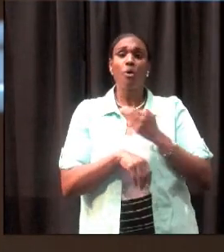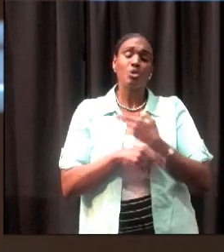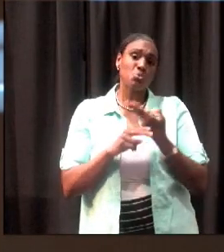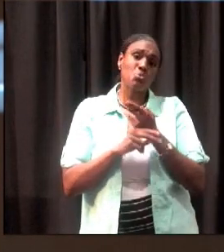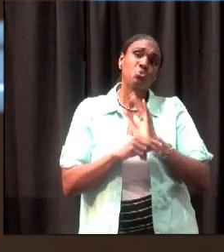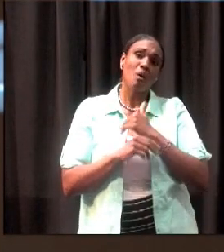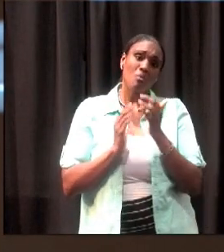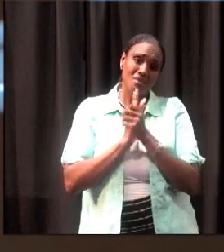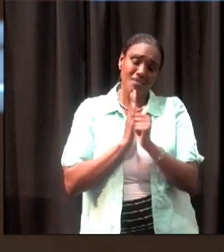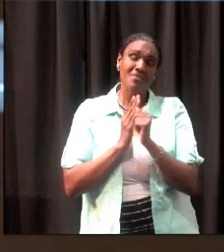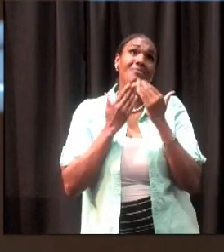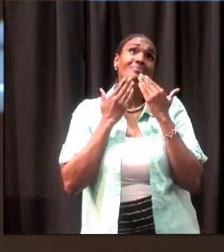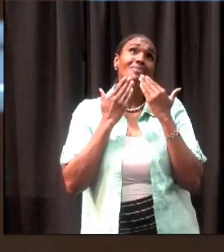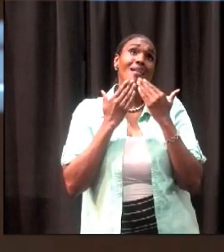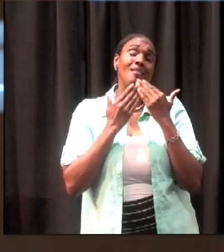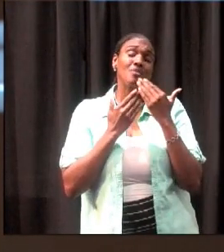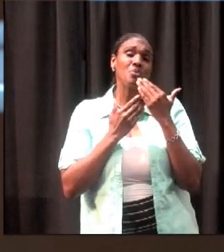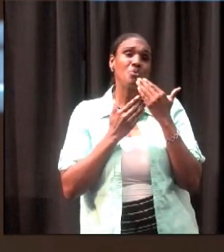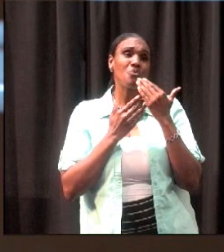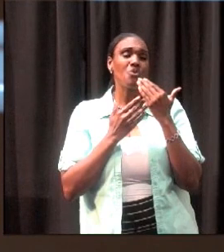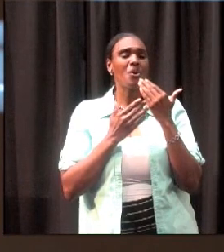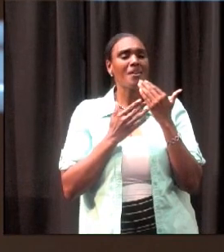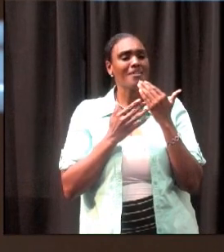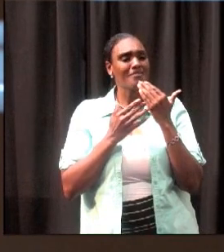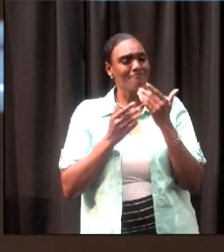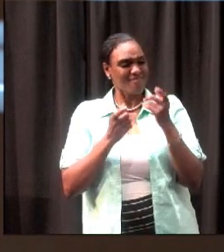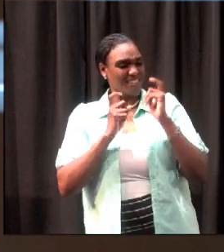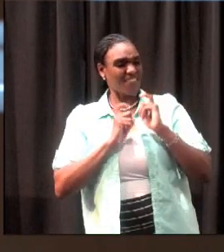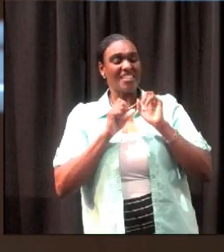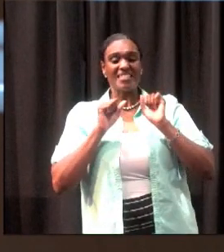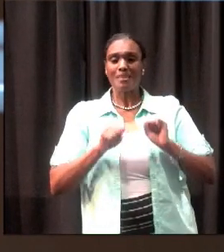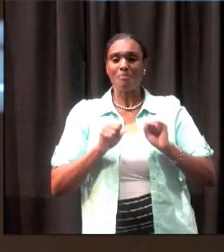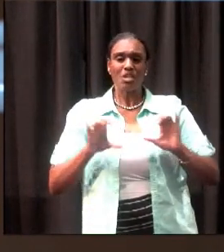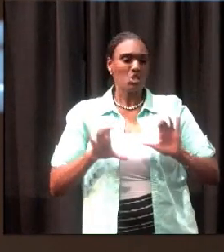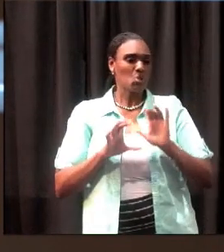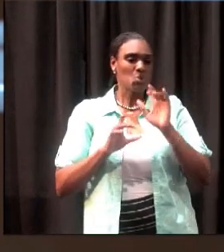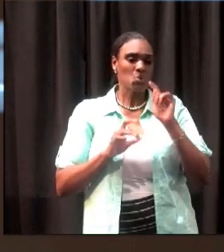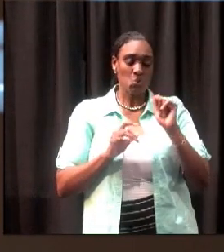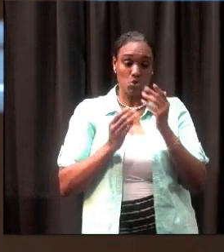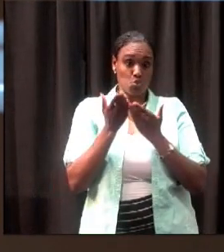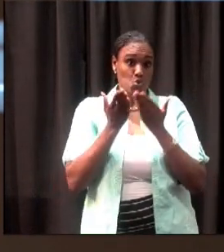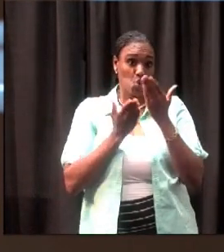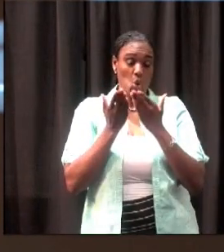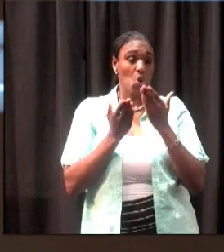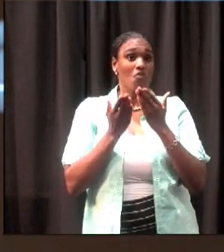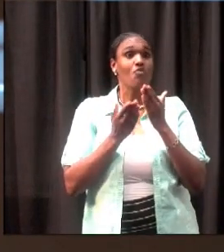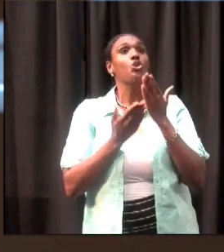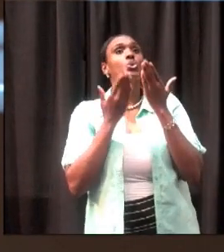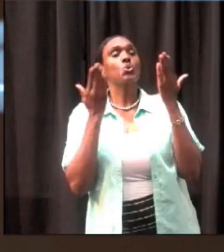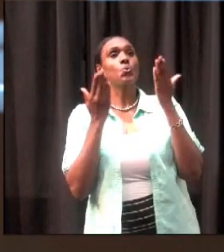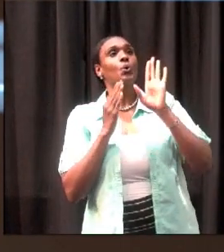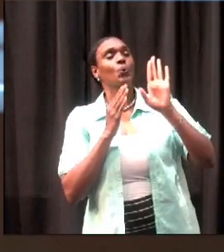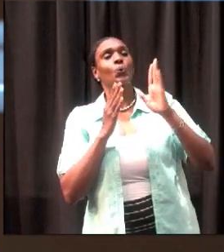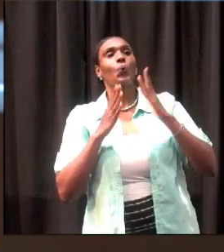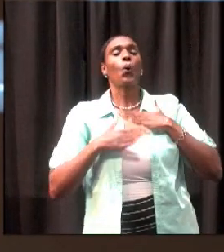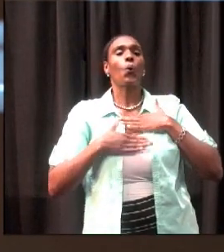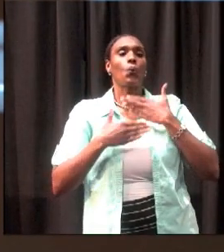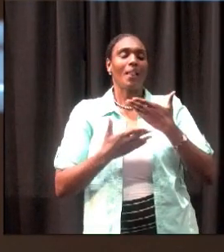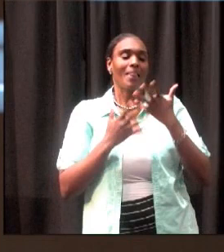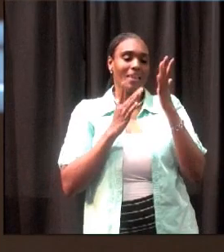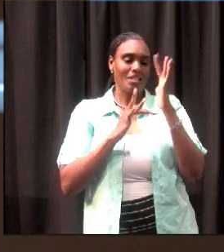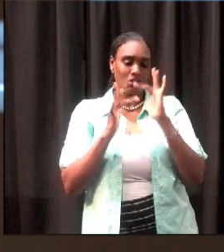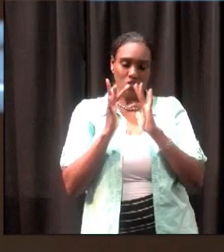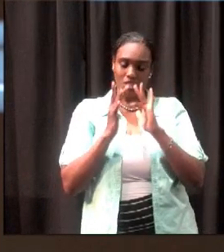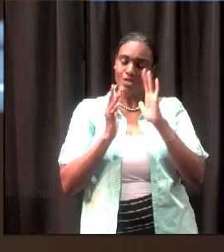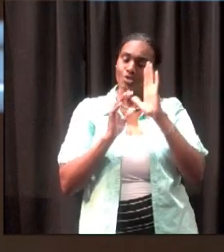for enriching us, empowering us, that we might serve at your pleasure and your will. It is in Christ's